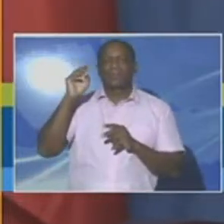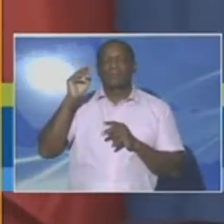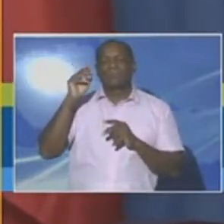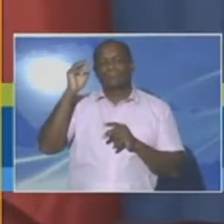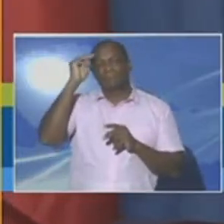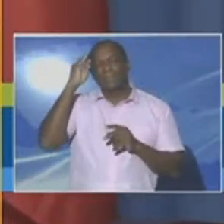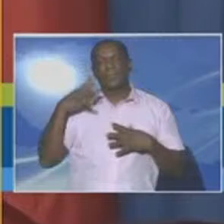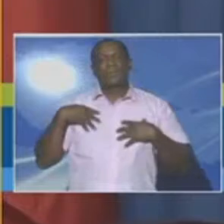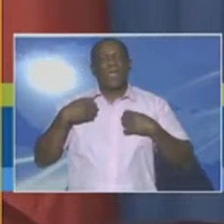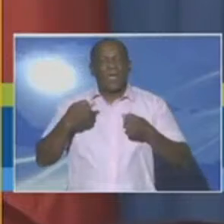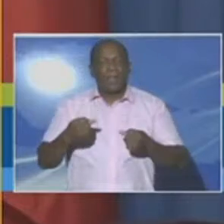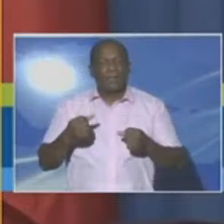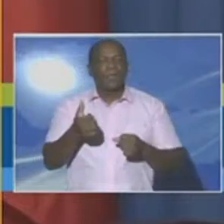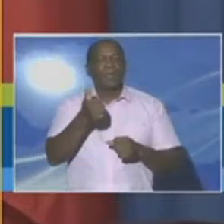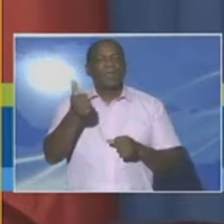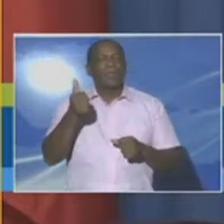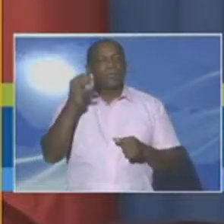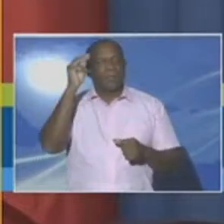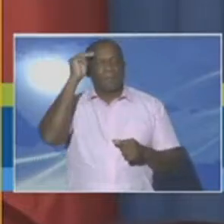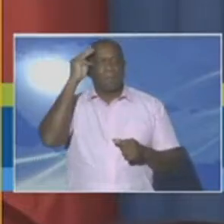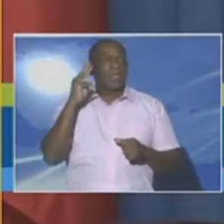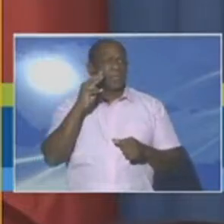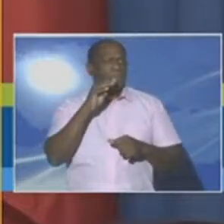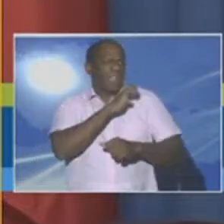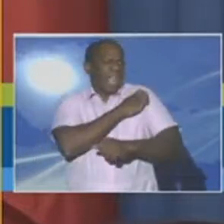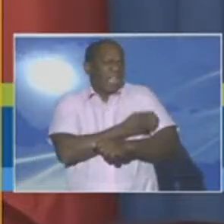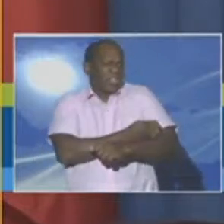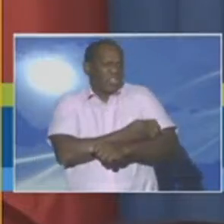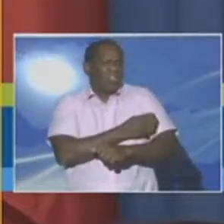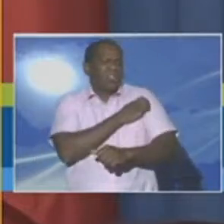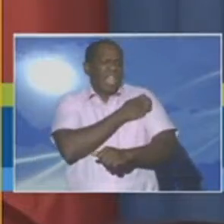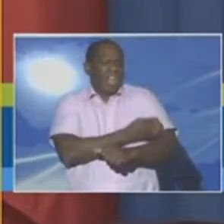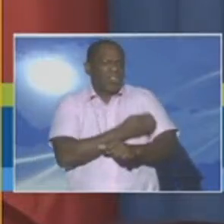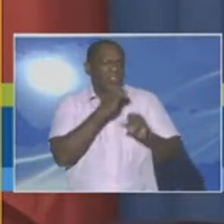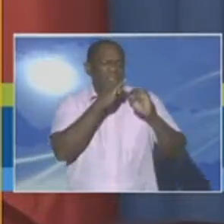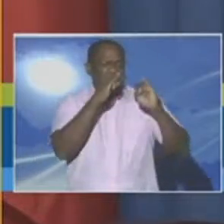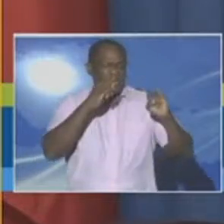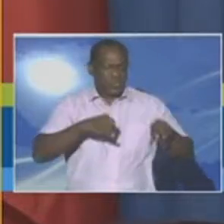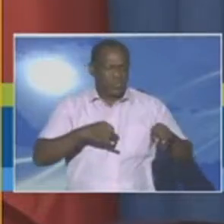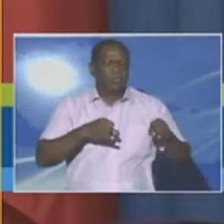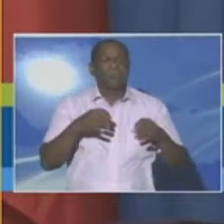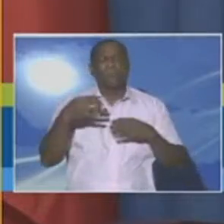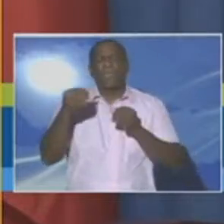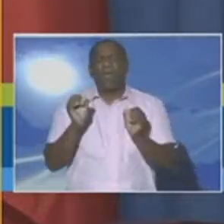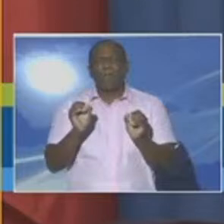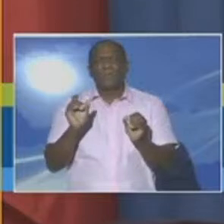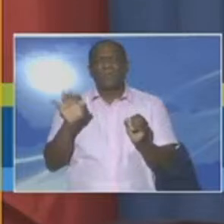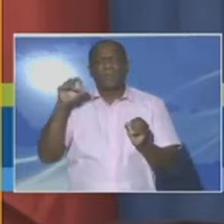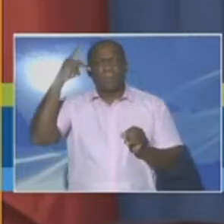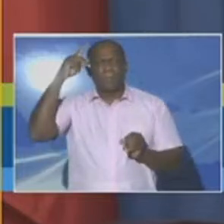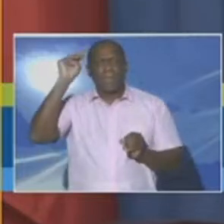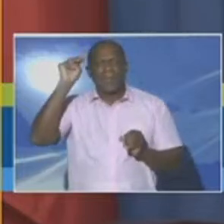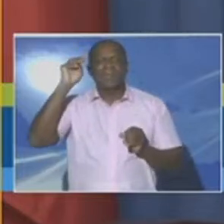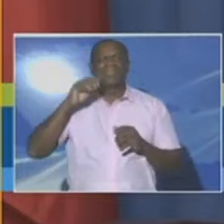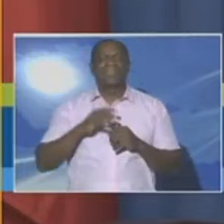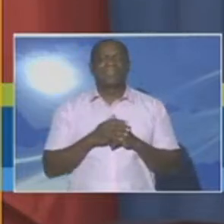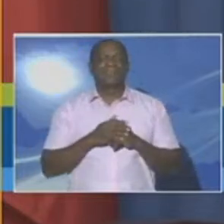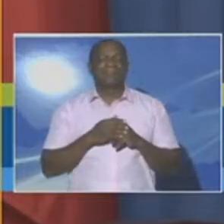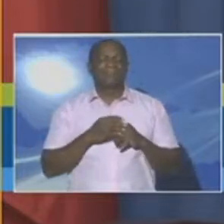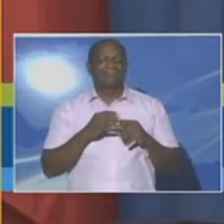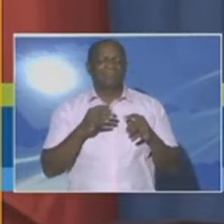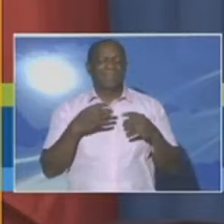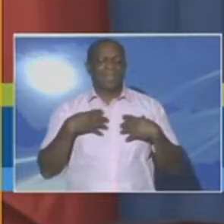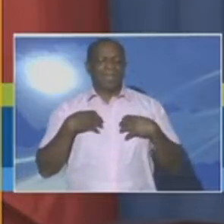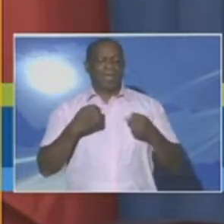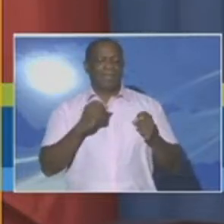Minister of Energy and Energy Industries, and the Office of the Prime Minister. To the health team, good afternoon. Good afternoon to